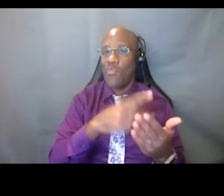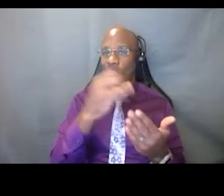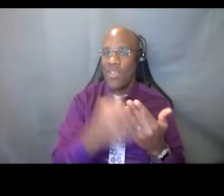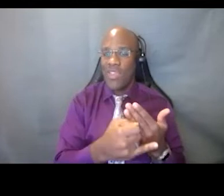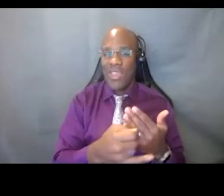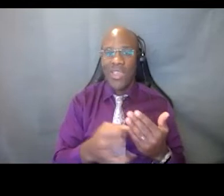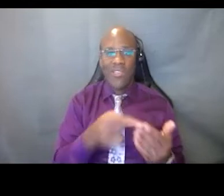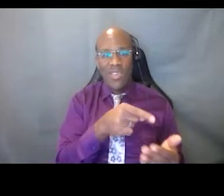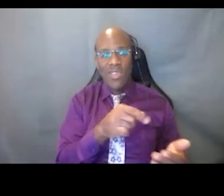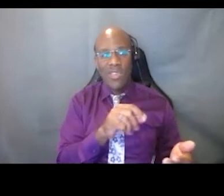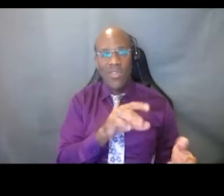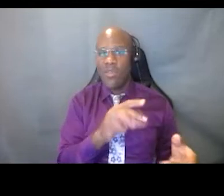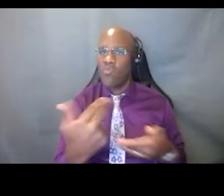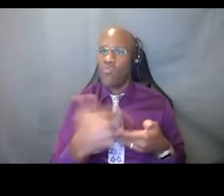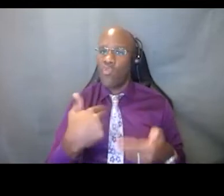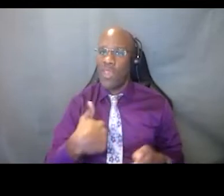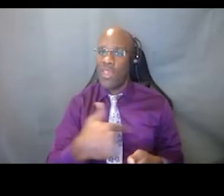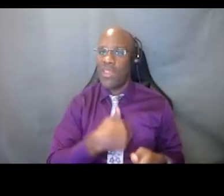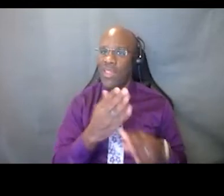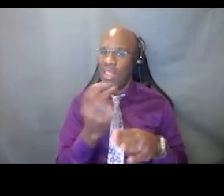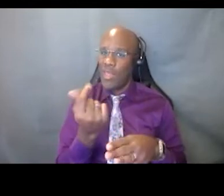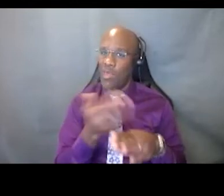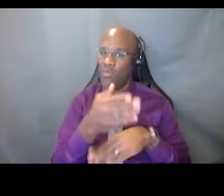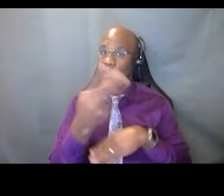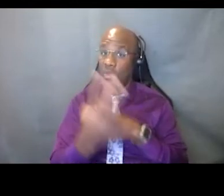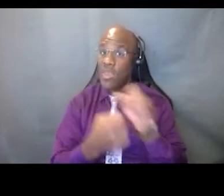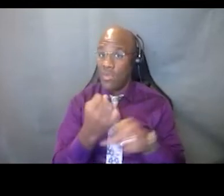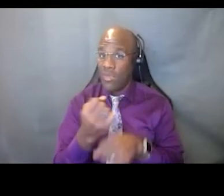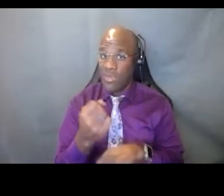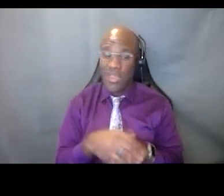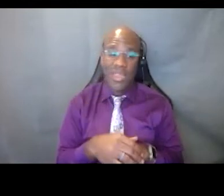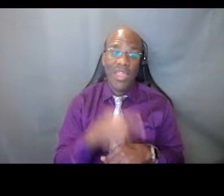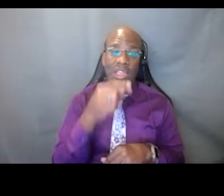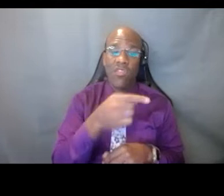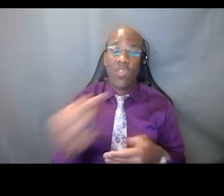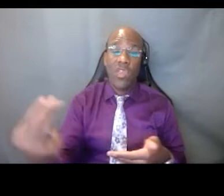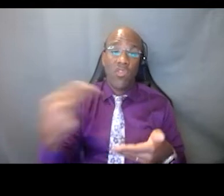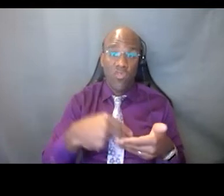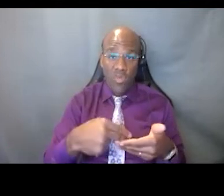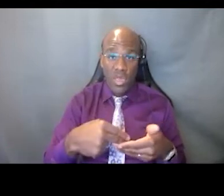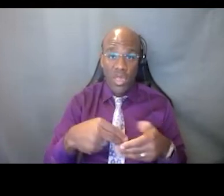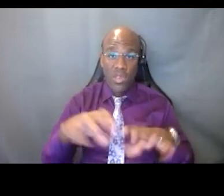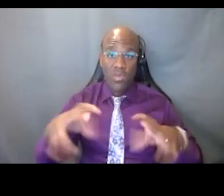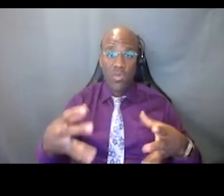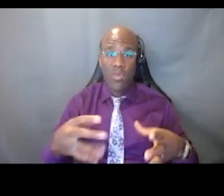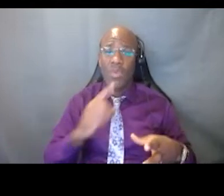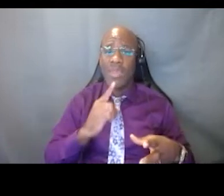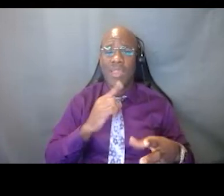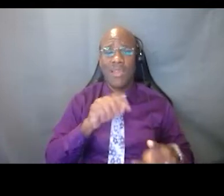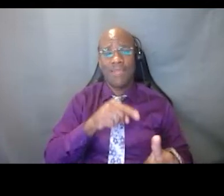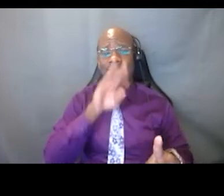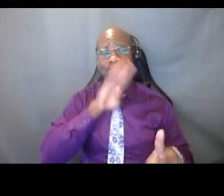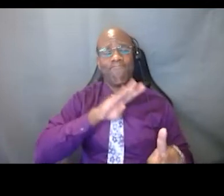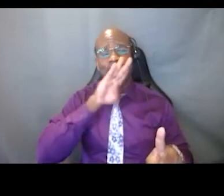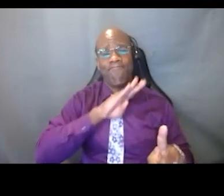2 years. And when she came to us and came to our group, she came just really discouraged because she